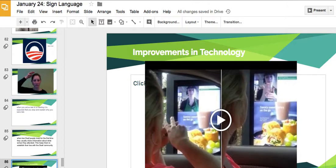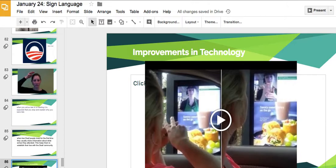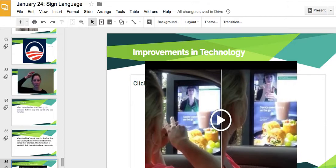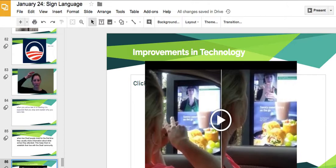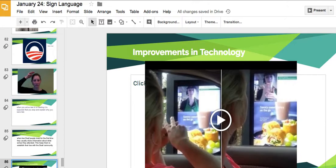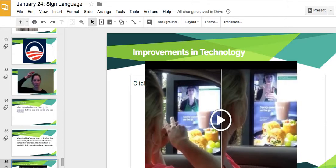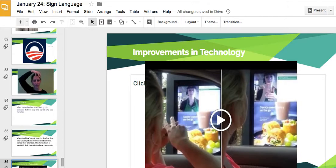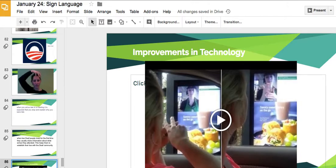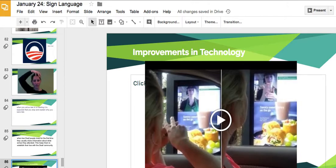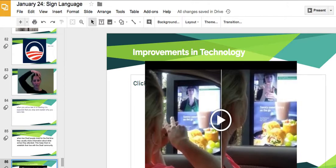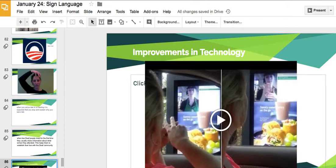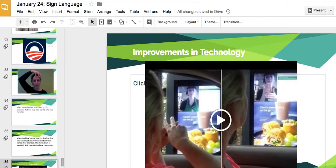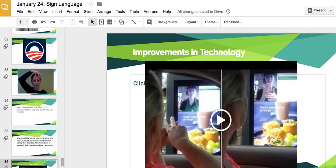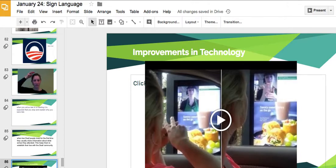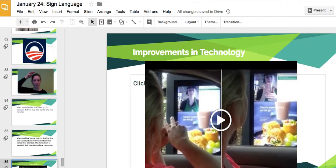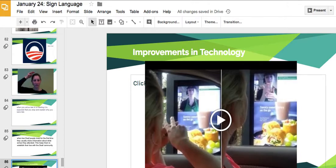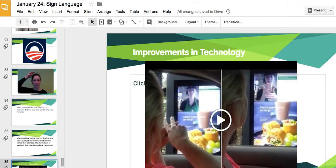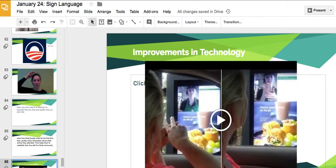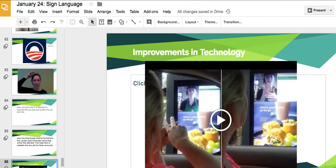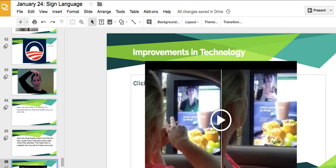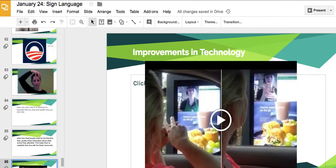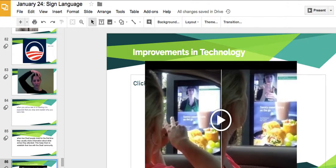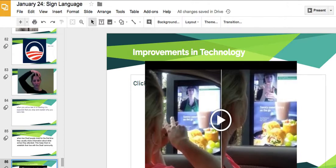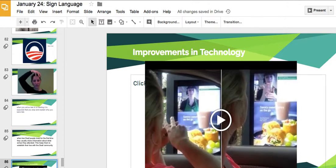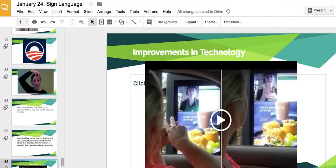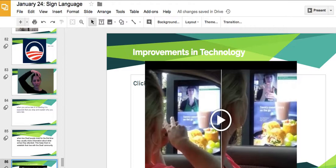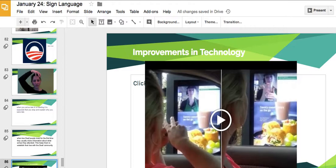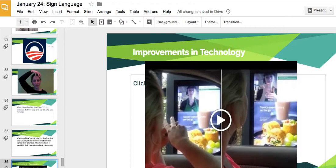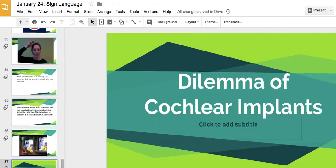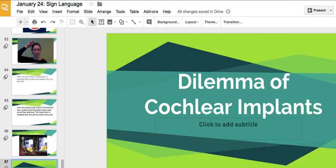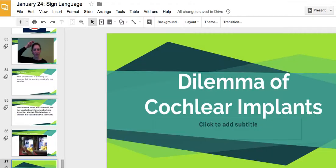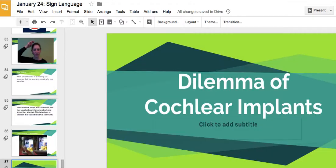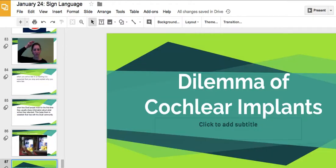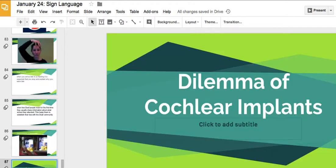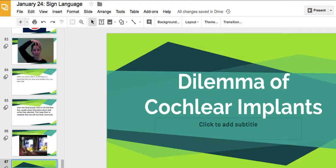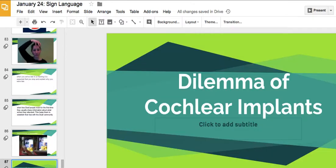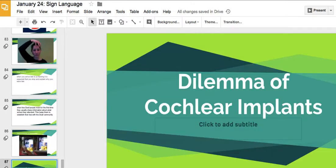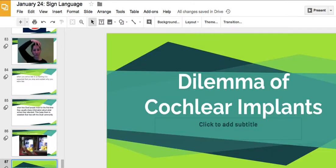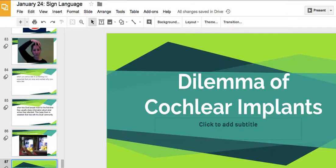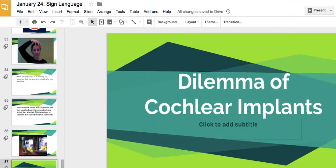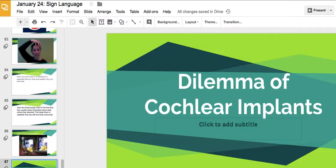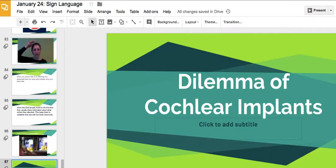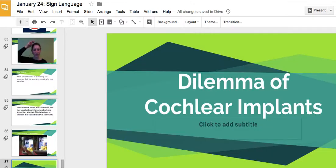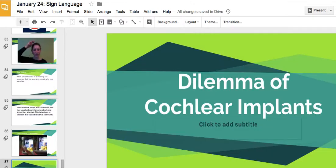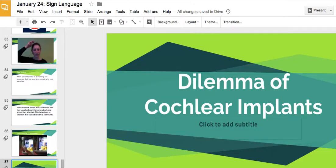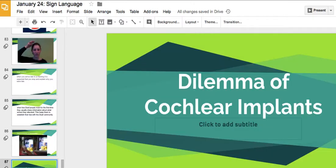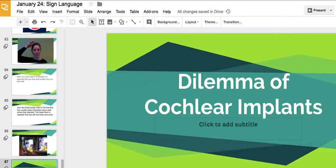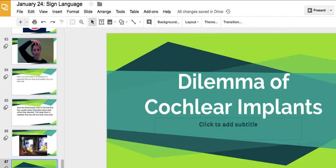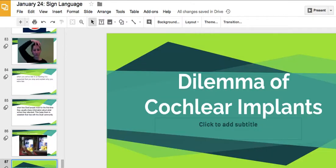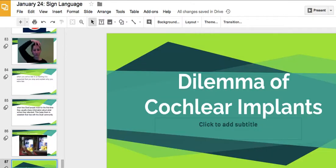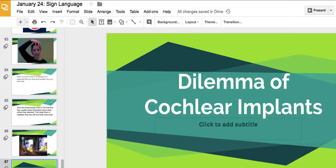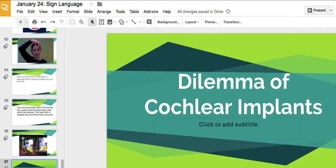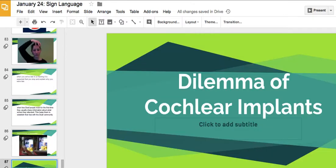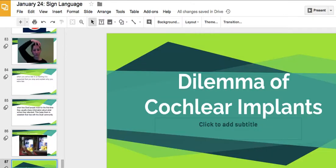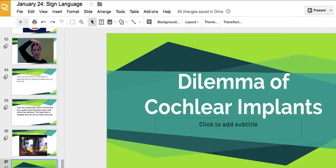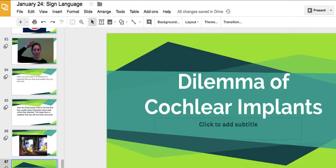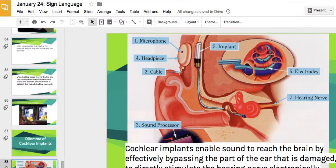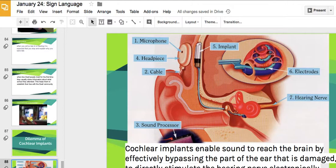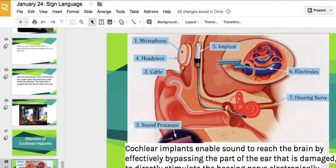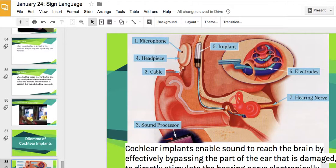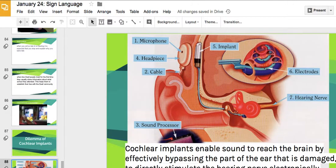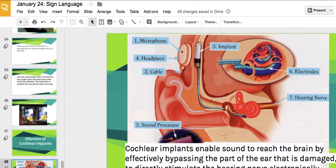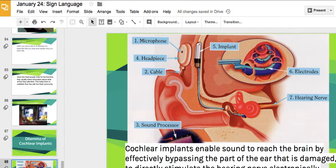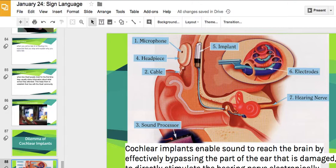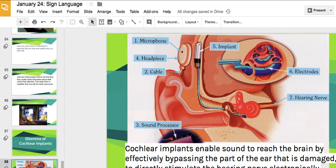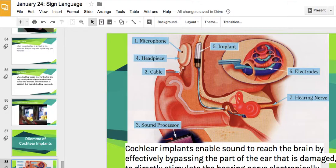language like very seriously i don't like to see that in a lot of different aspects okay so dilemma of cochlear implants